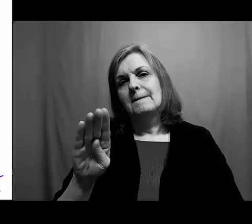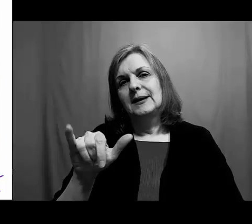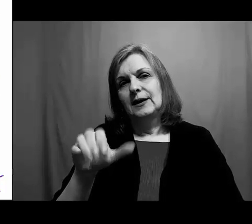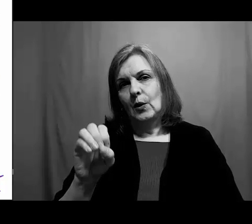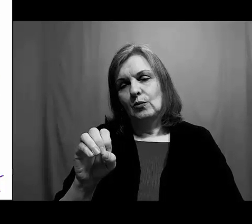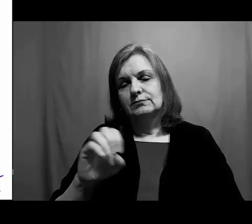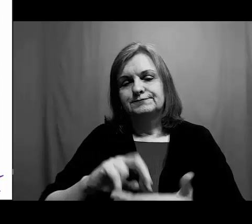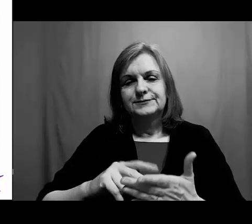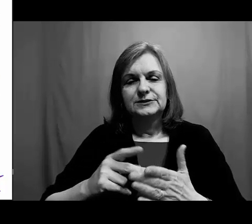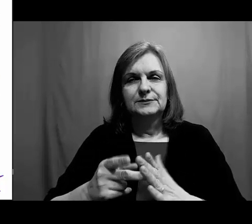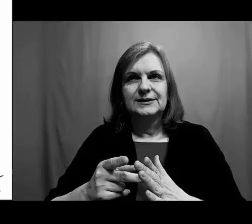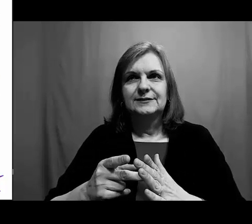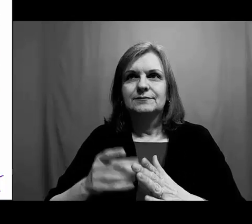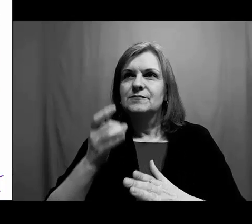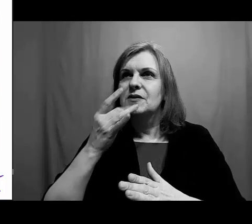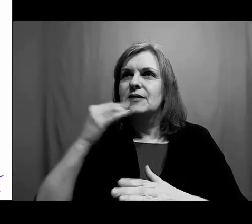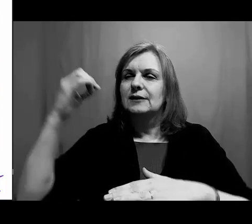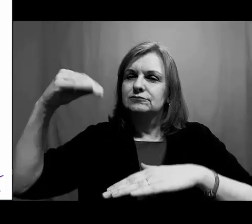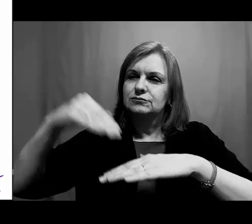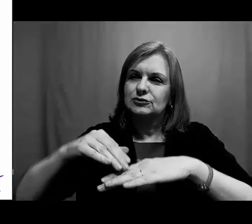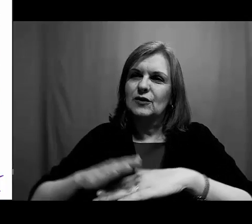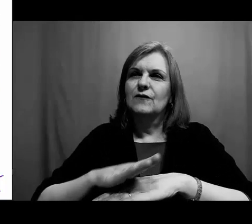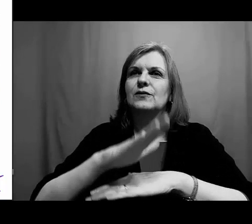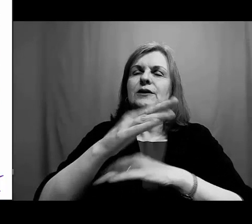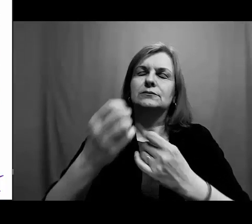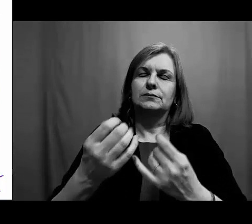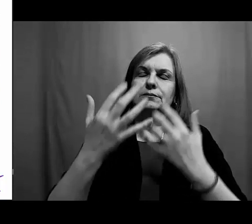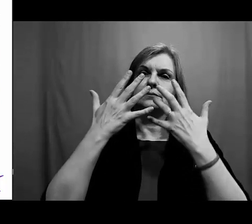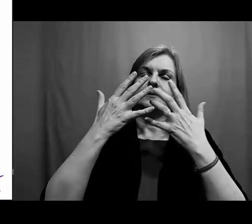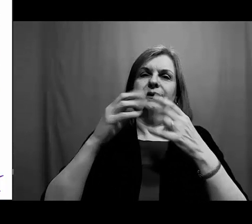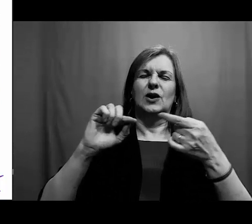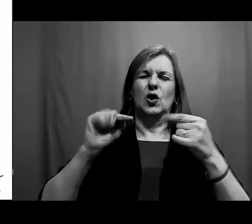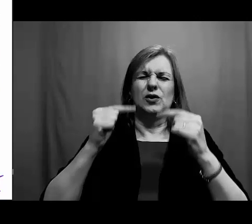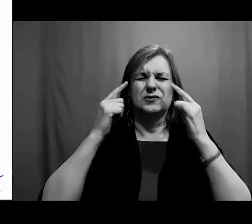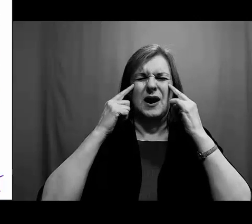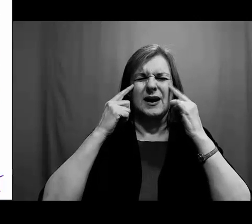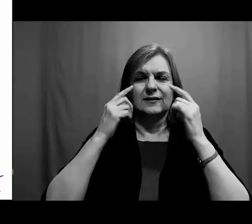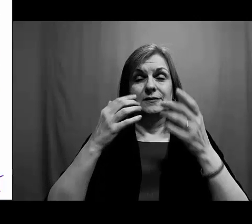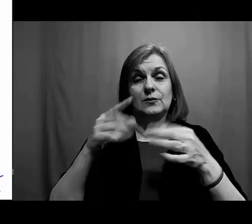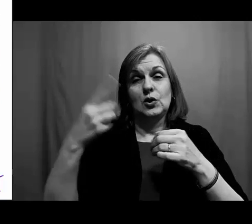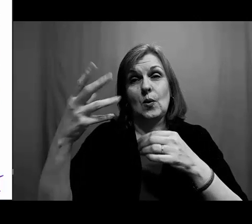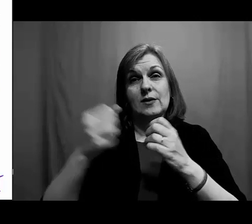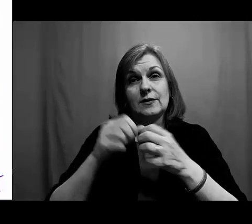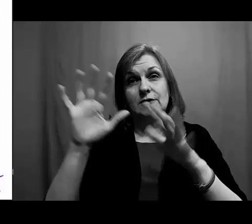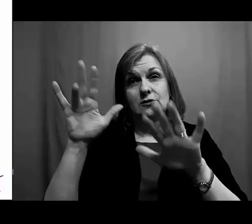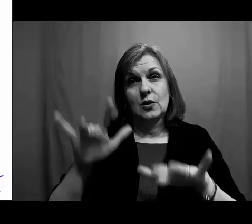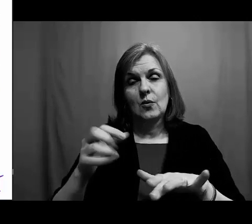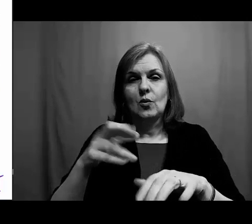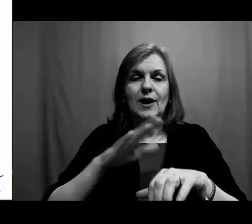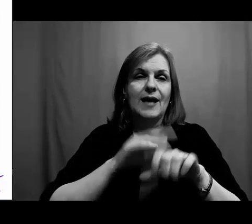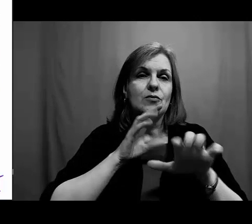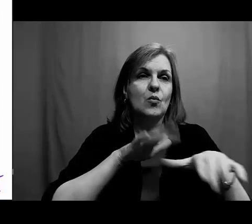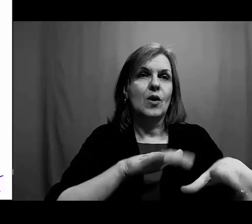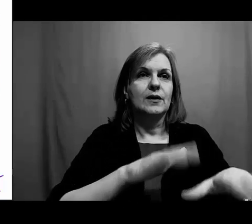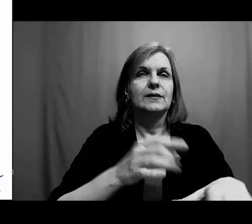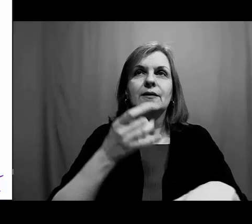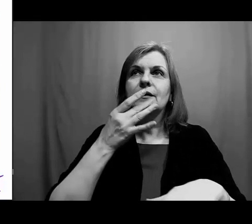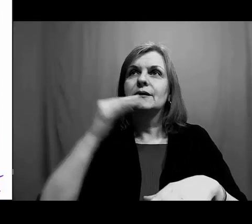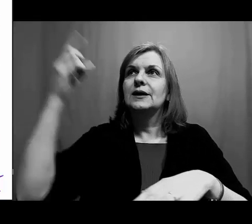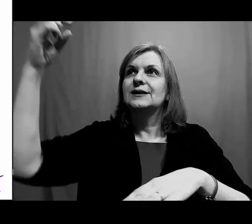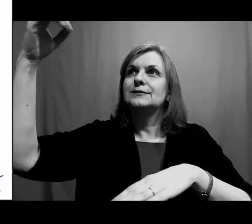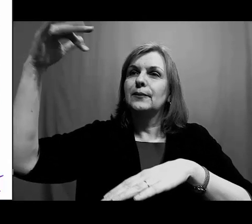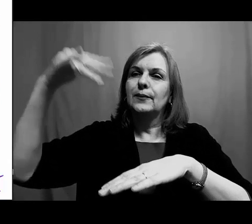Albedo is what makes you squint your eyes when you go outside in the wintertime and there's a lot of snow. Okay, or if you've ever spent any time on the water,